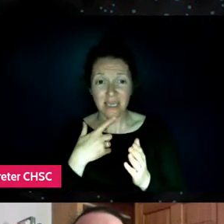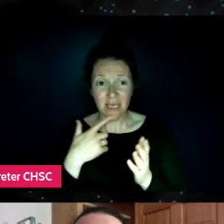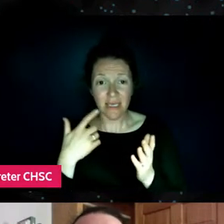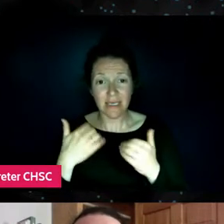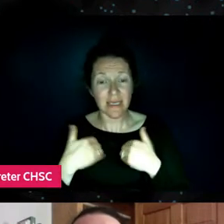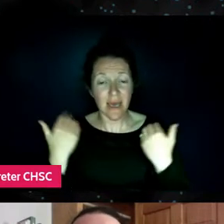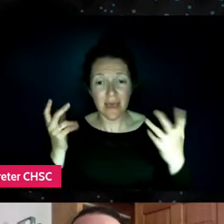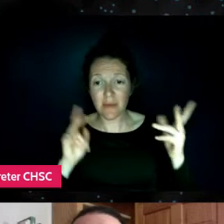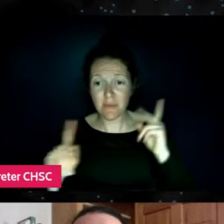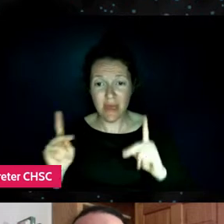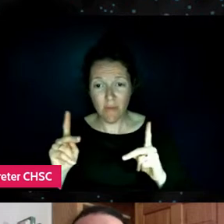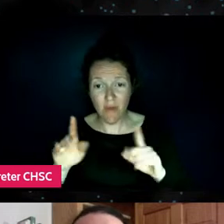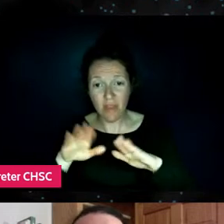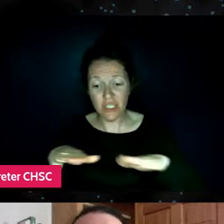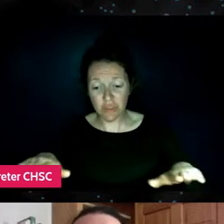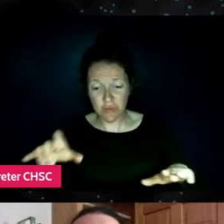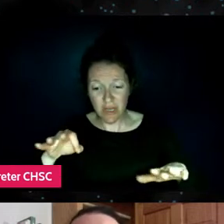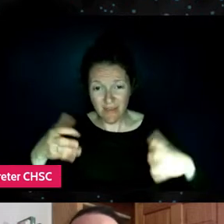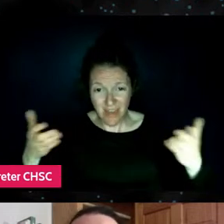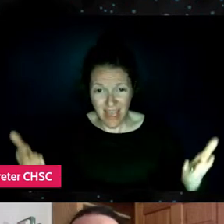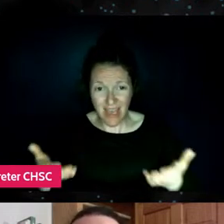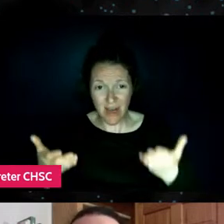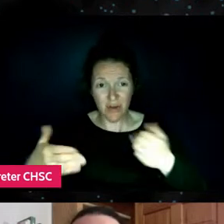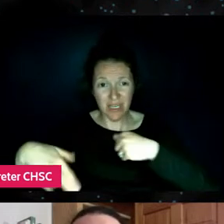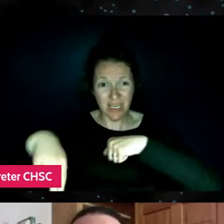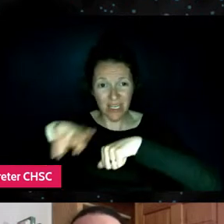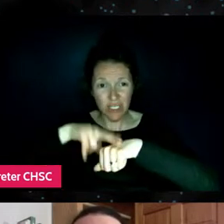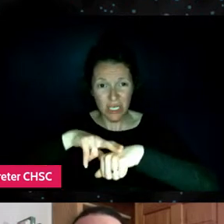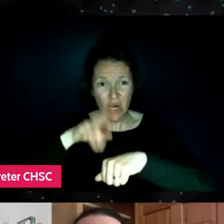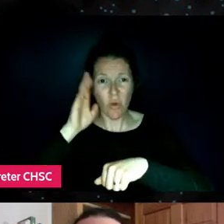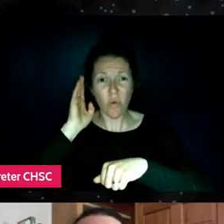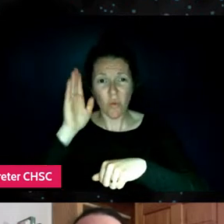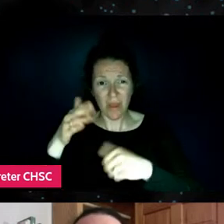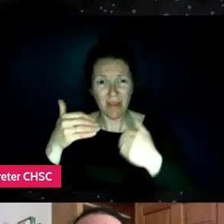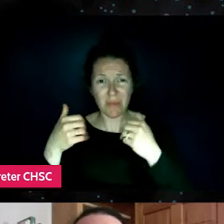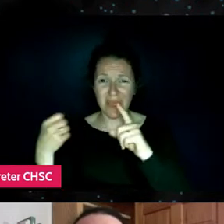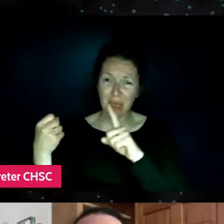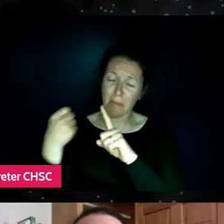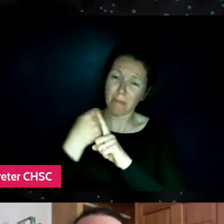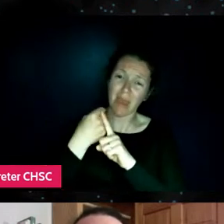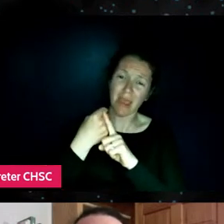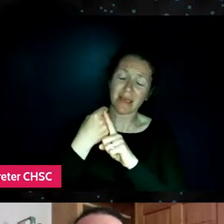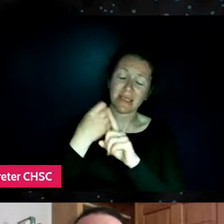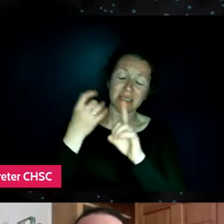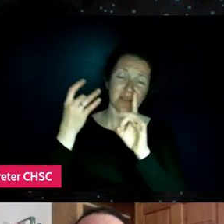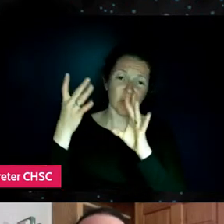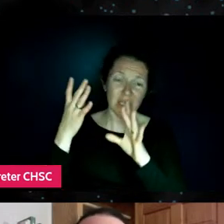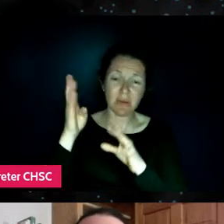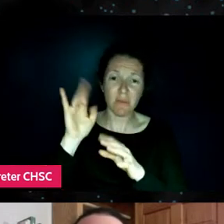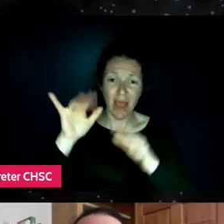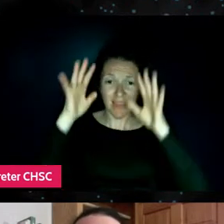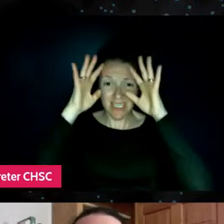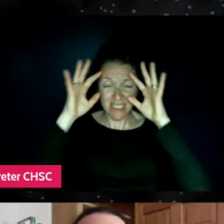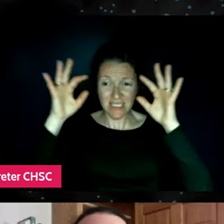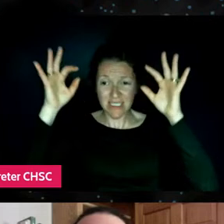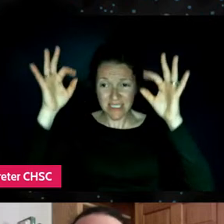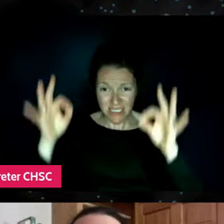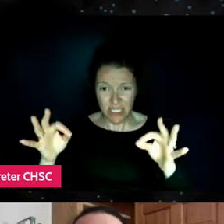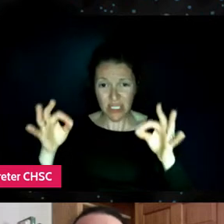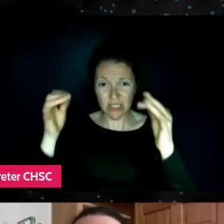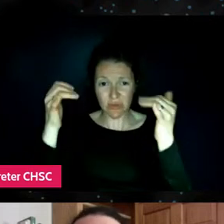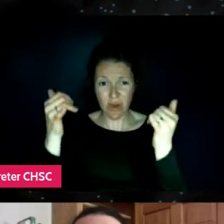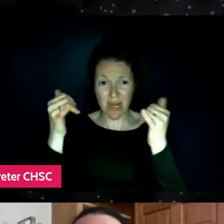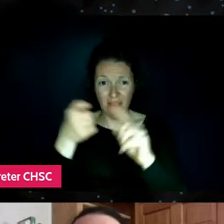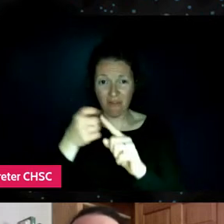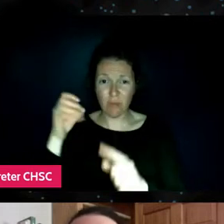young people and the children of this nation will be impacted drastically by the decisions that are being made by, you know,